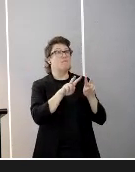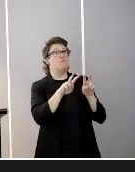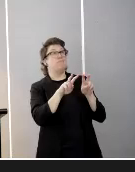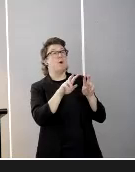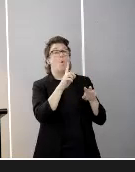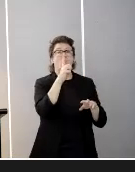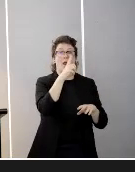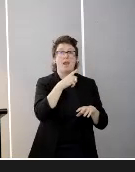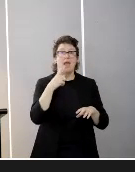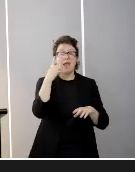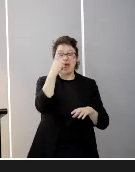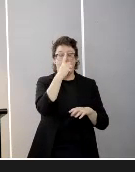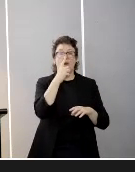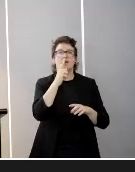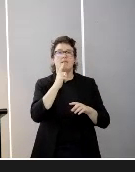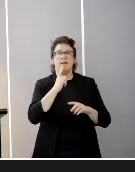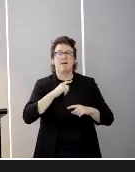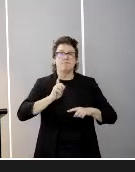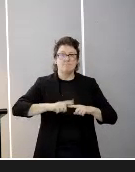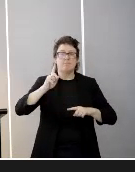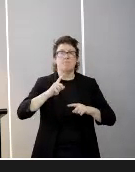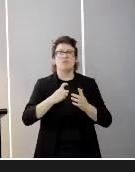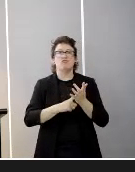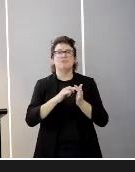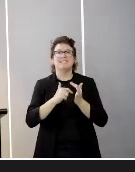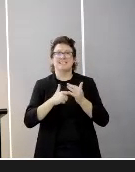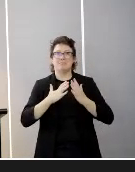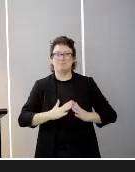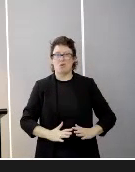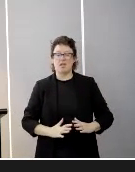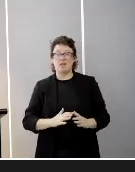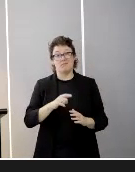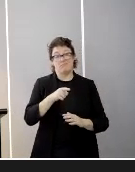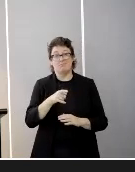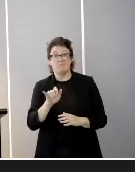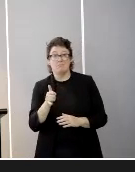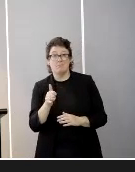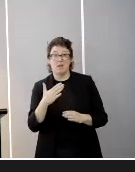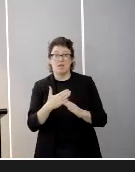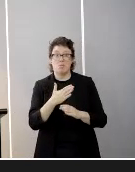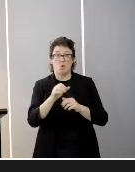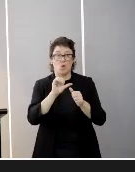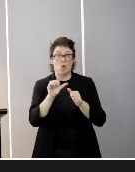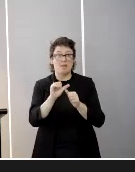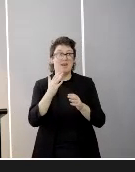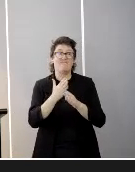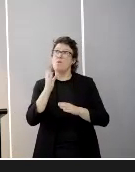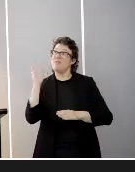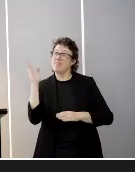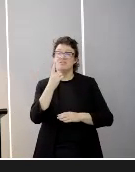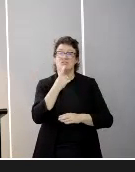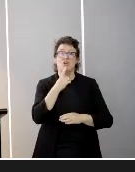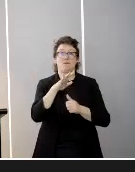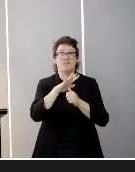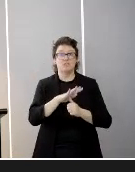of set their circadian rhythm. So we think that those kinds of treatments might work better in people with this circadian depression. And